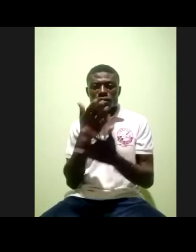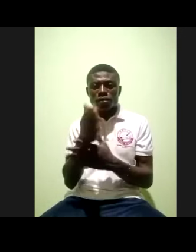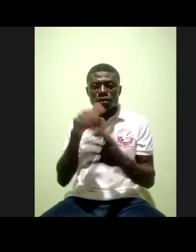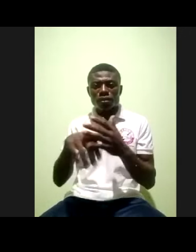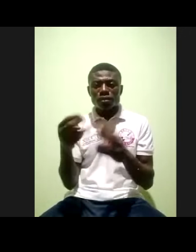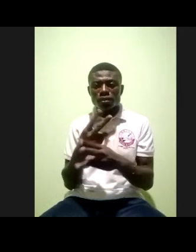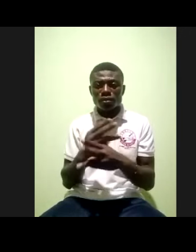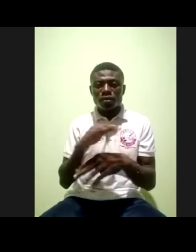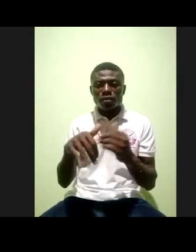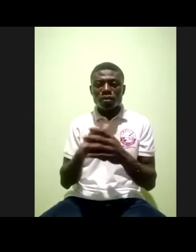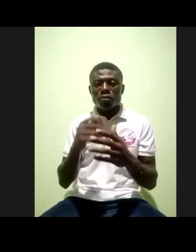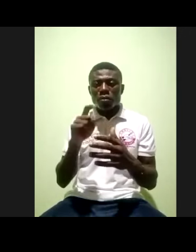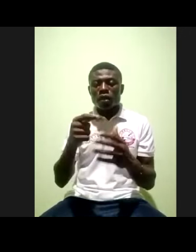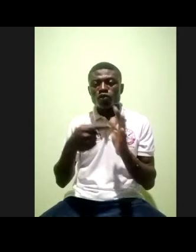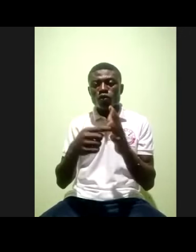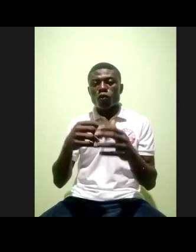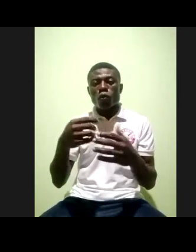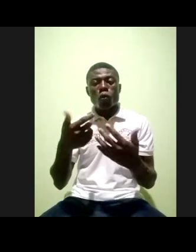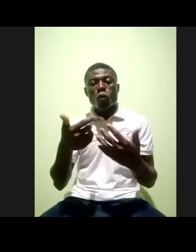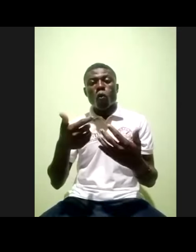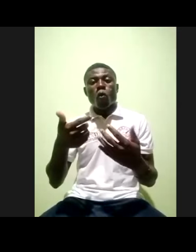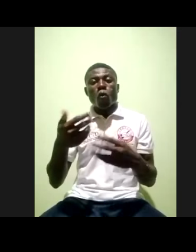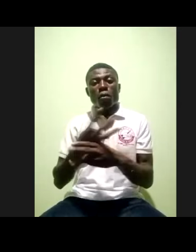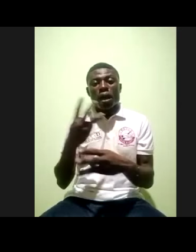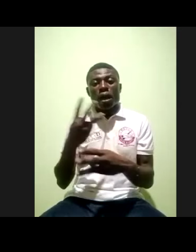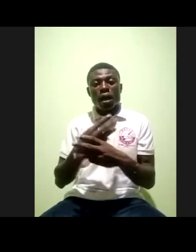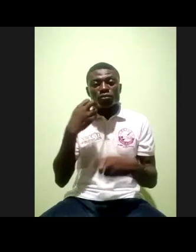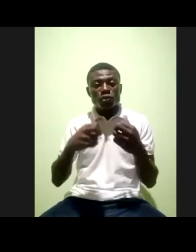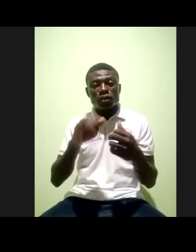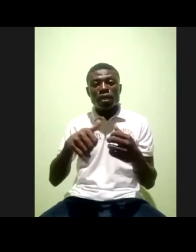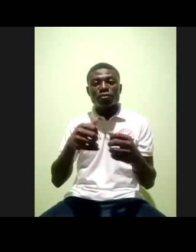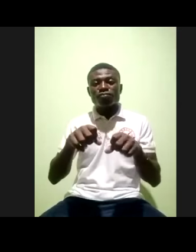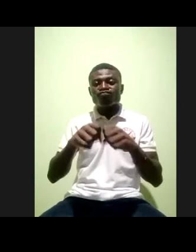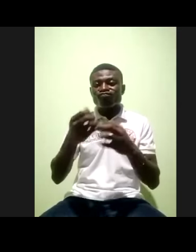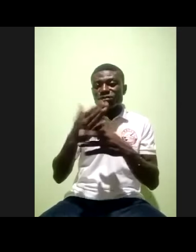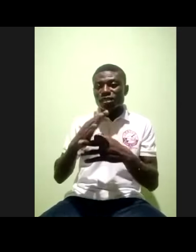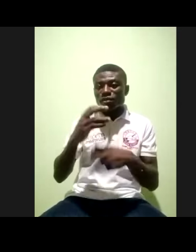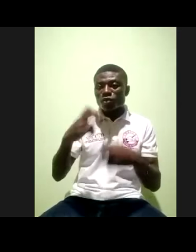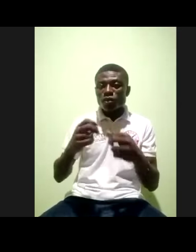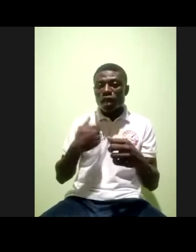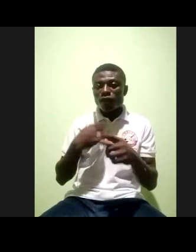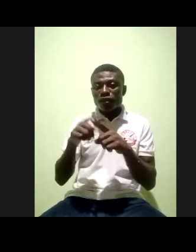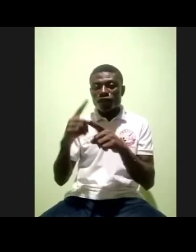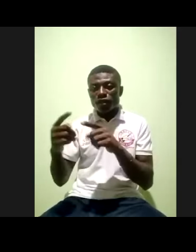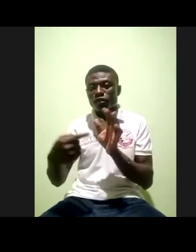math problems in division also makes a little challenging. So we have different representation of